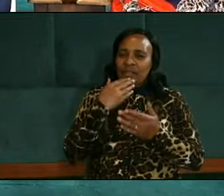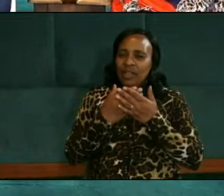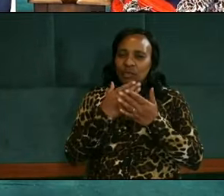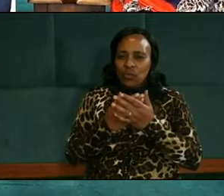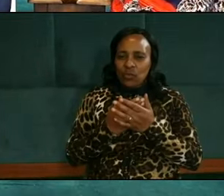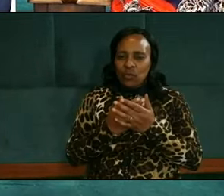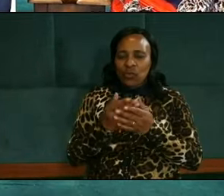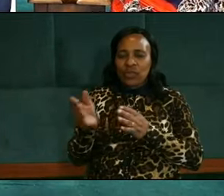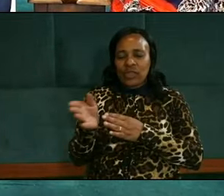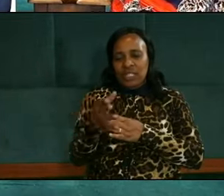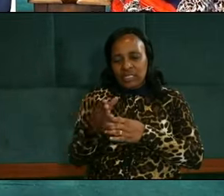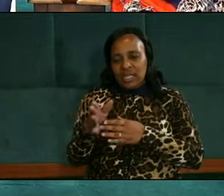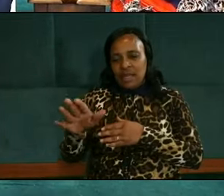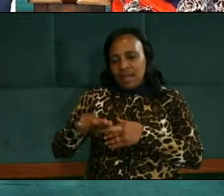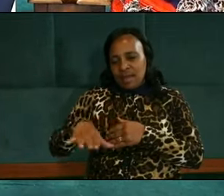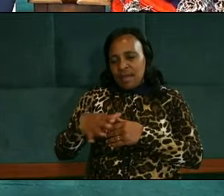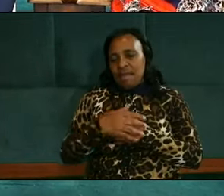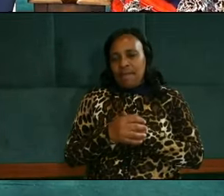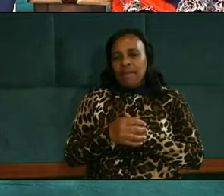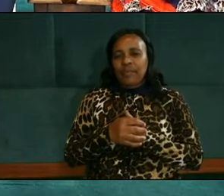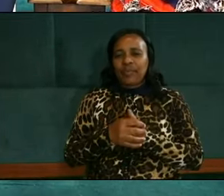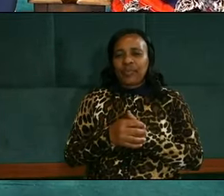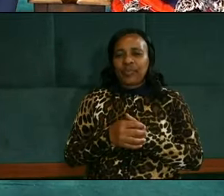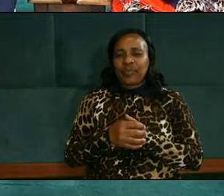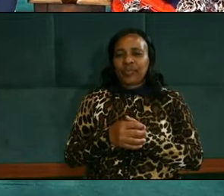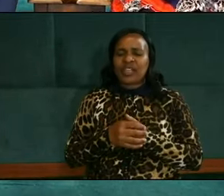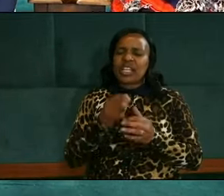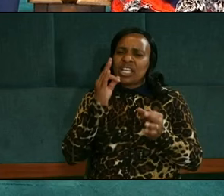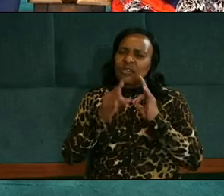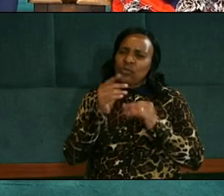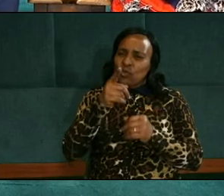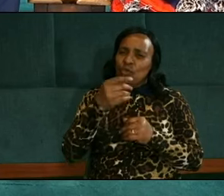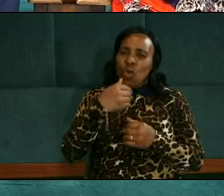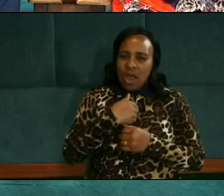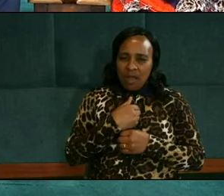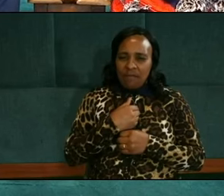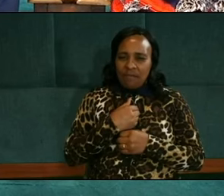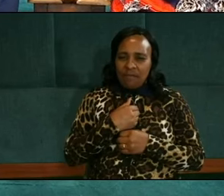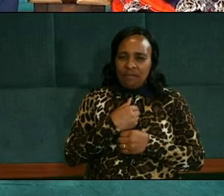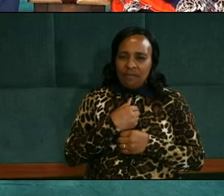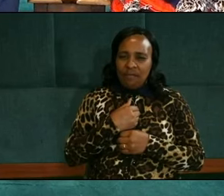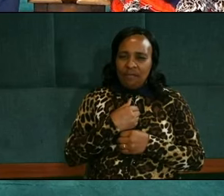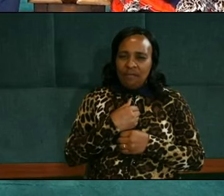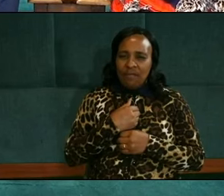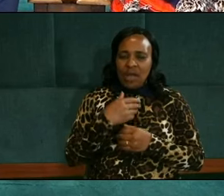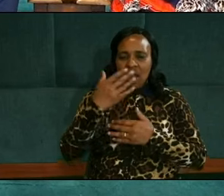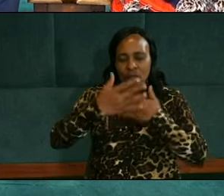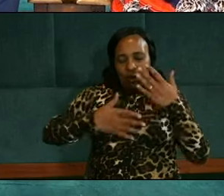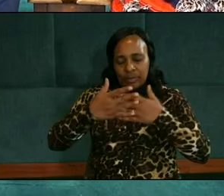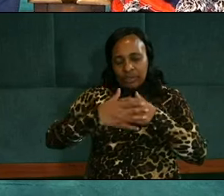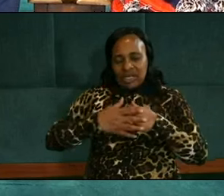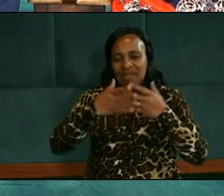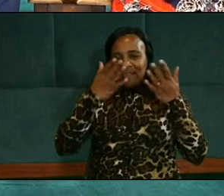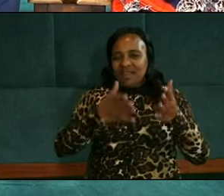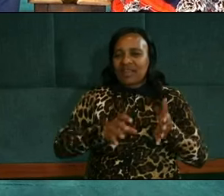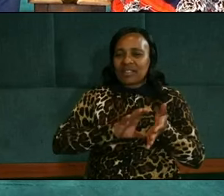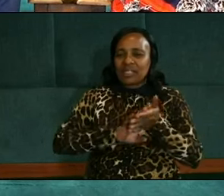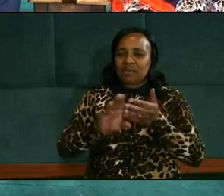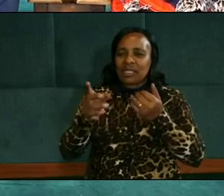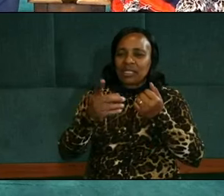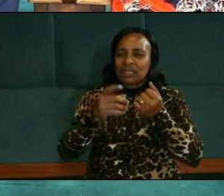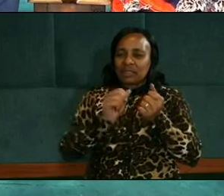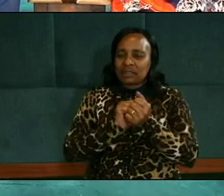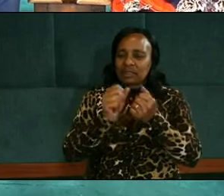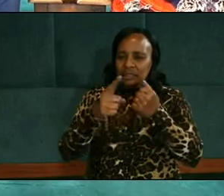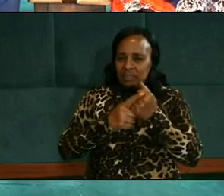On to the Thursday section. If you have the book or a computer available, you can read the chapter 60 of Patriarchs